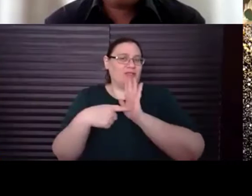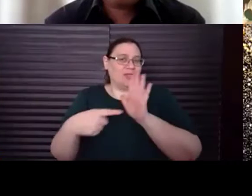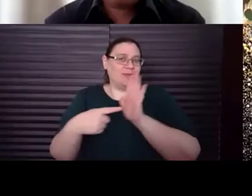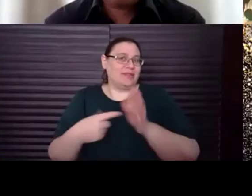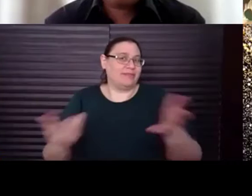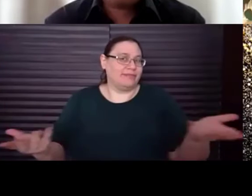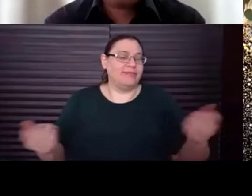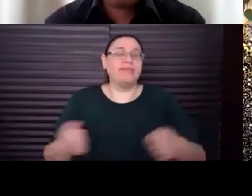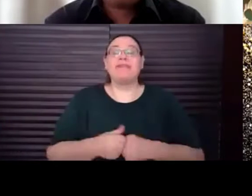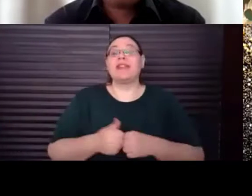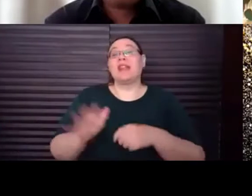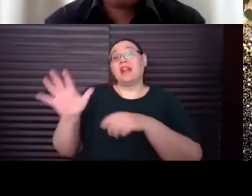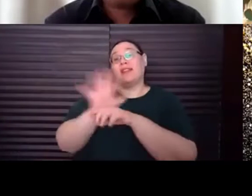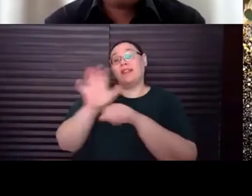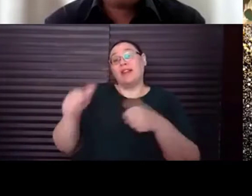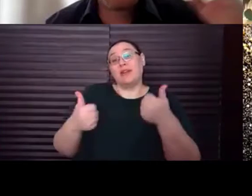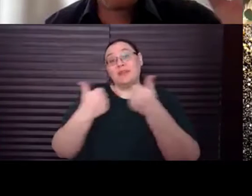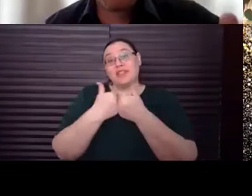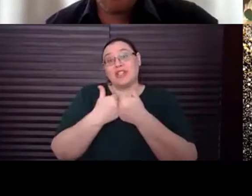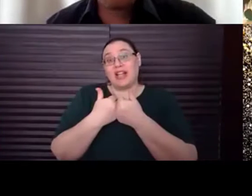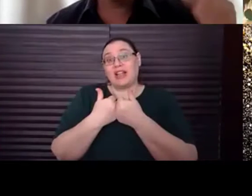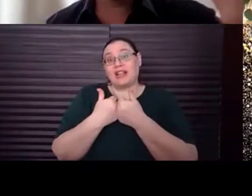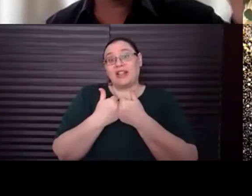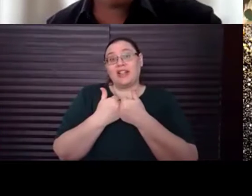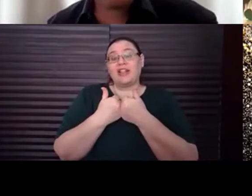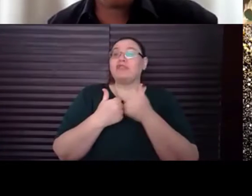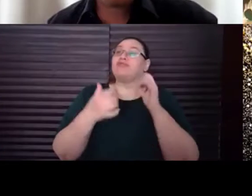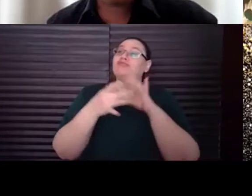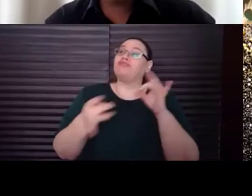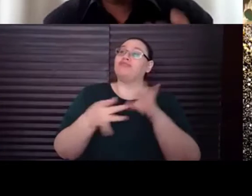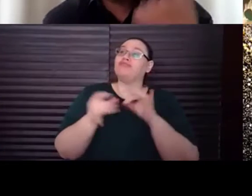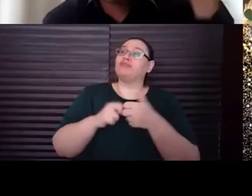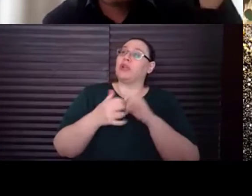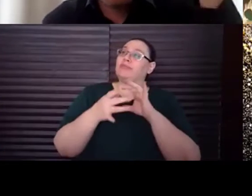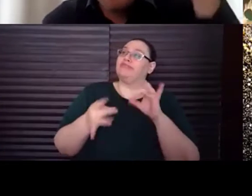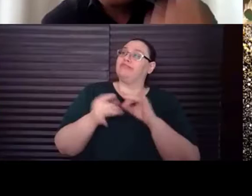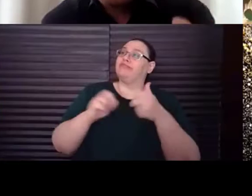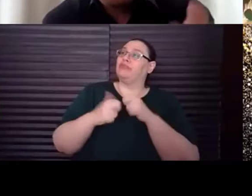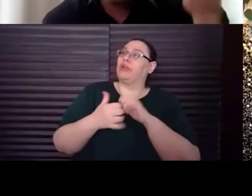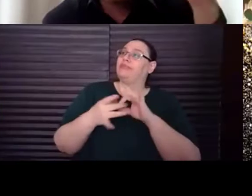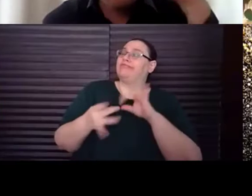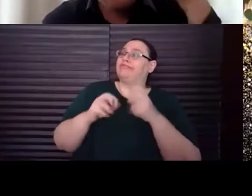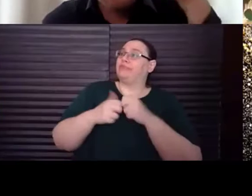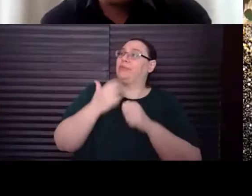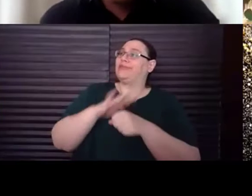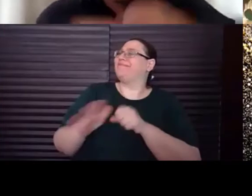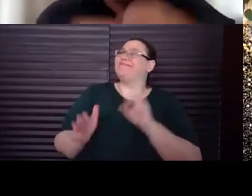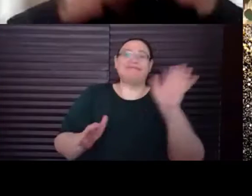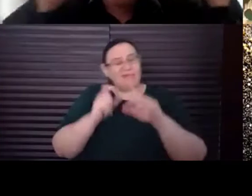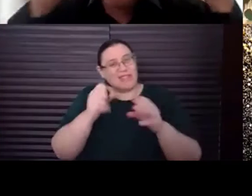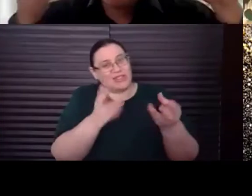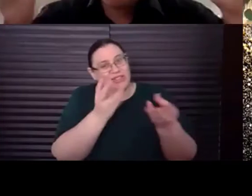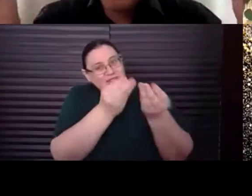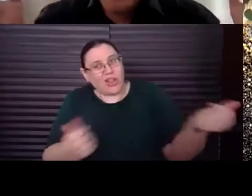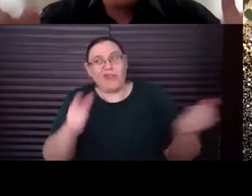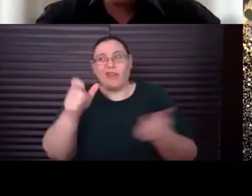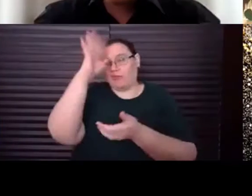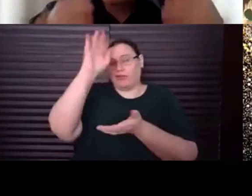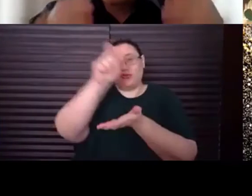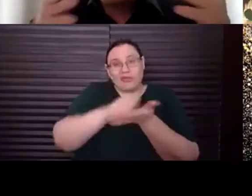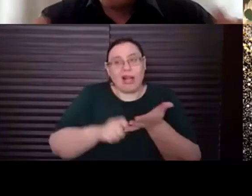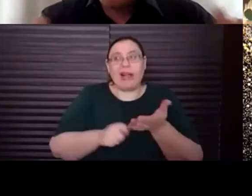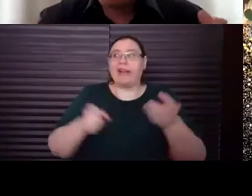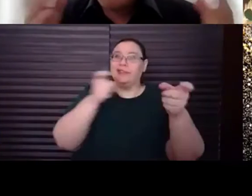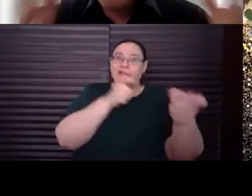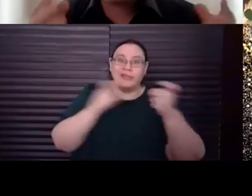representation. The film challenge, you can't just talk about the problem. You have to be part of the solution because you have to write, you have to direct, you have to produce, you